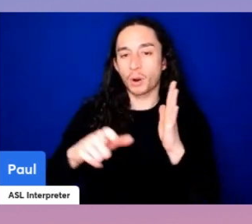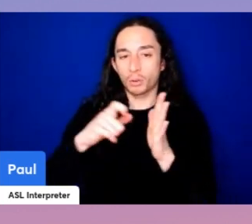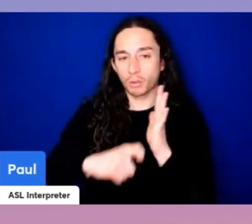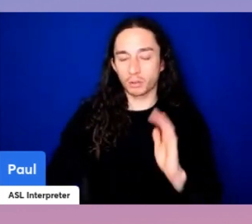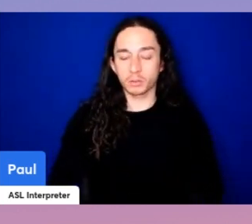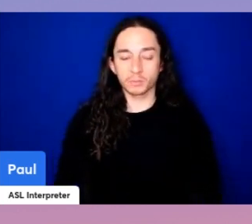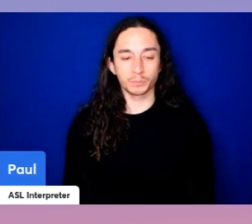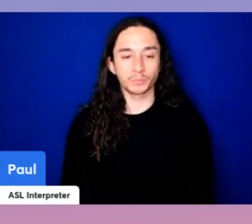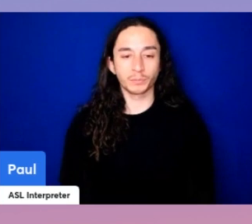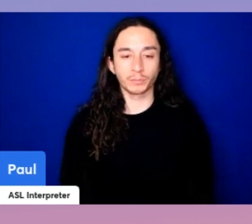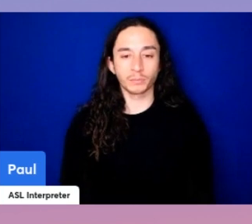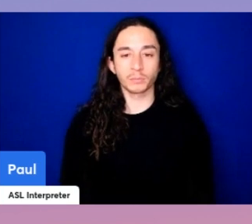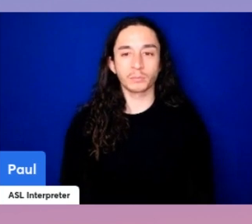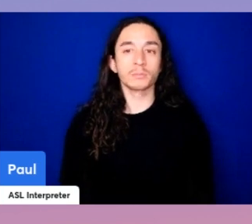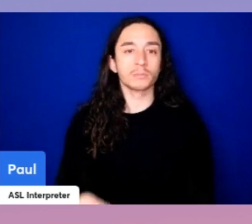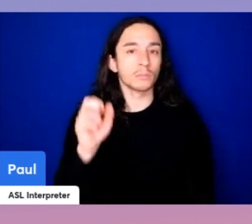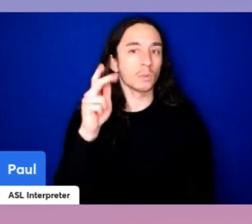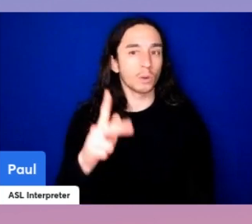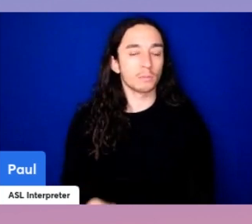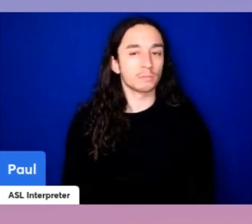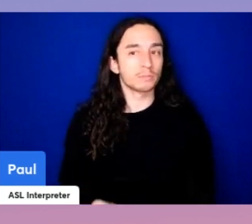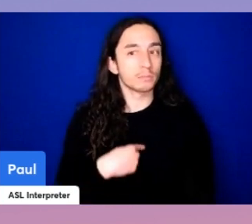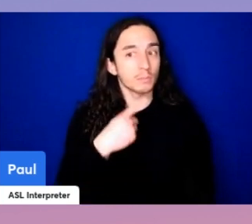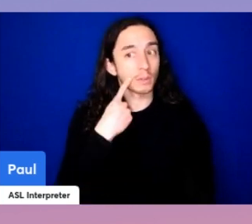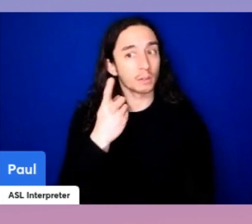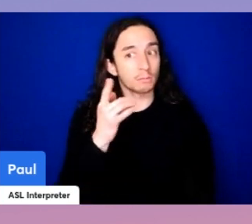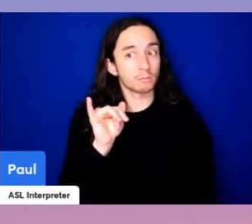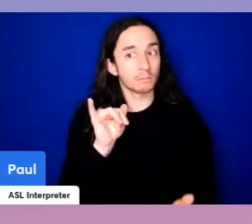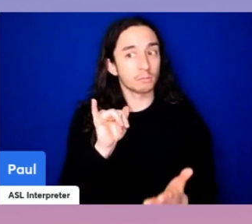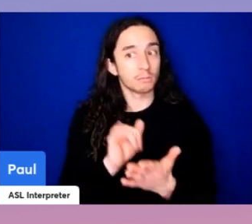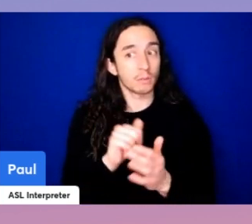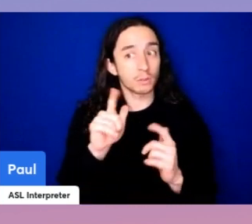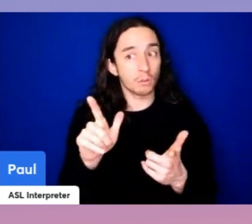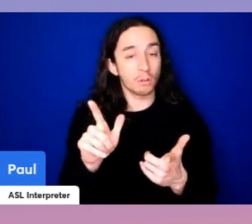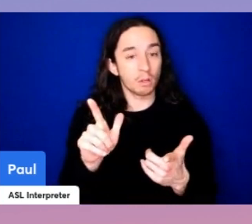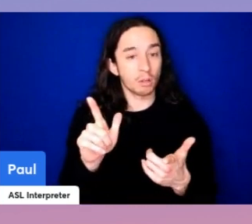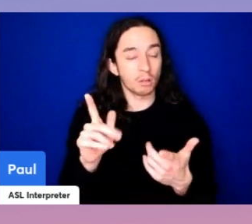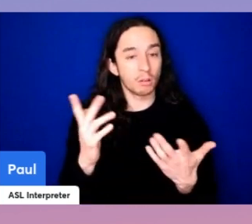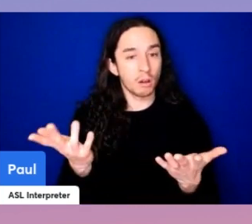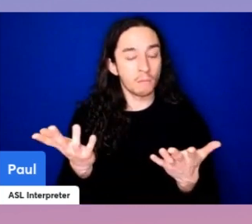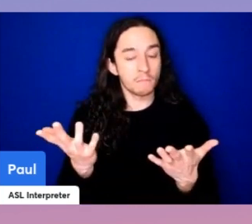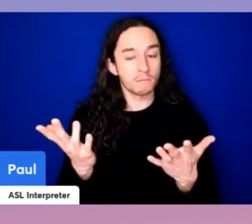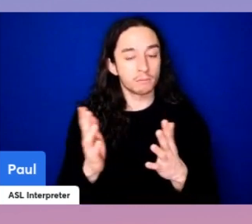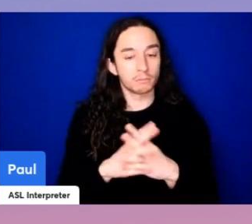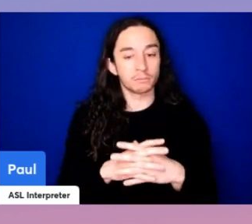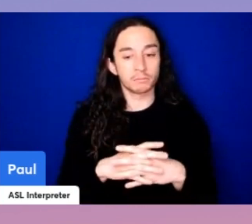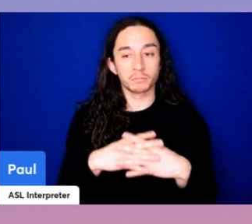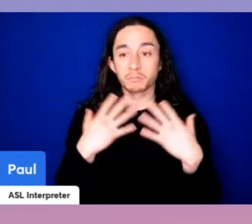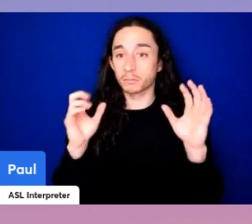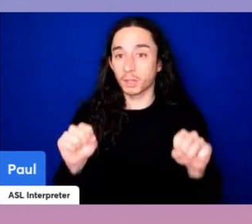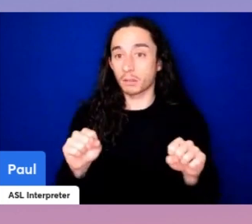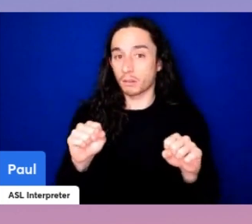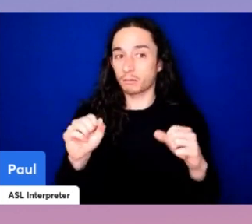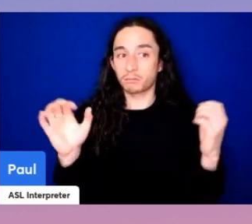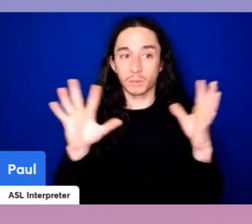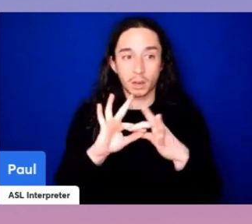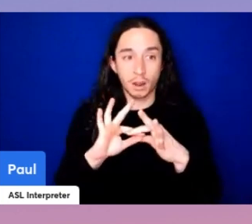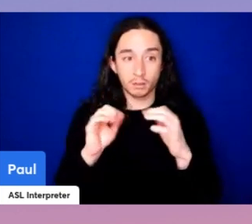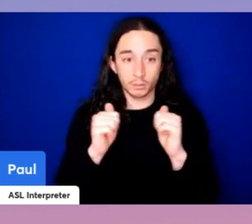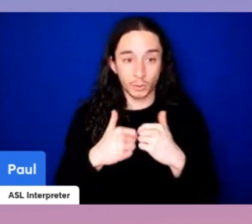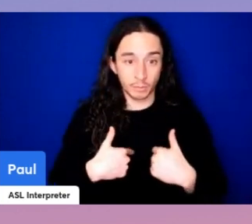Okay, I think that's all for my session. Yeah, you can connect with me